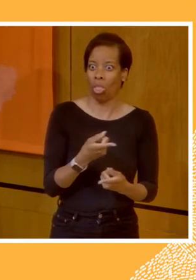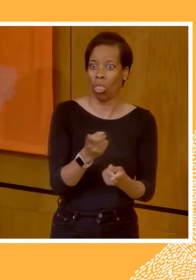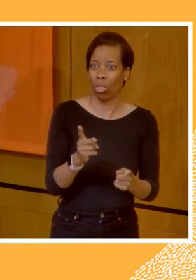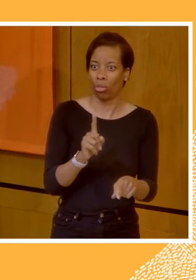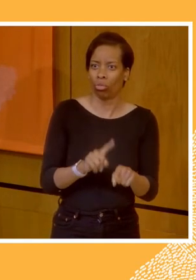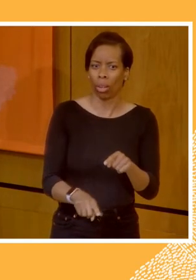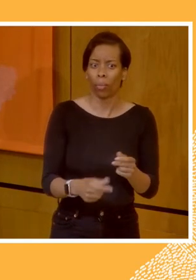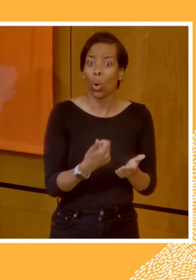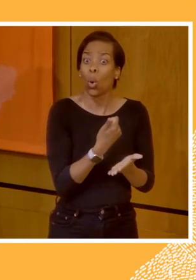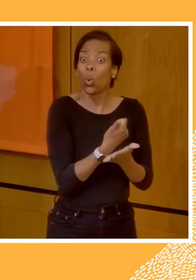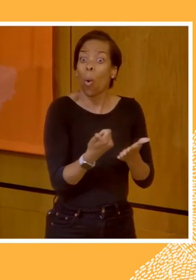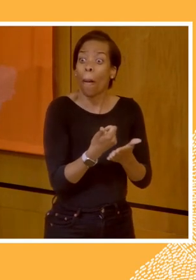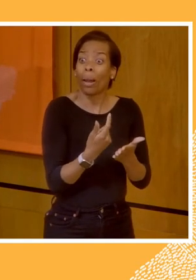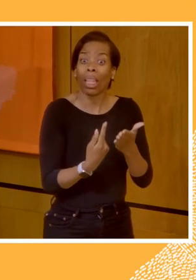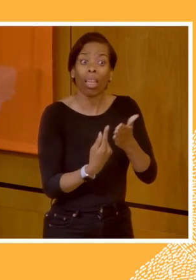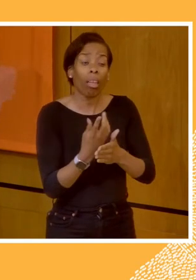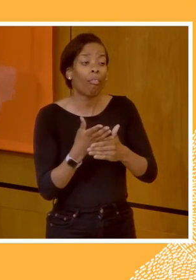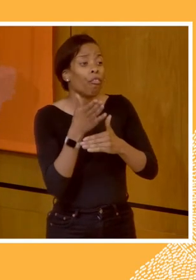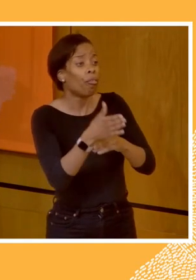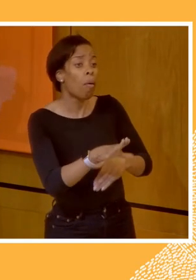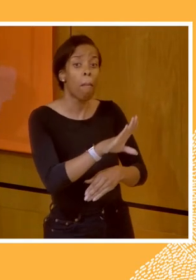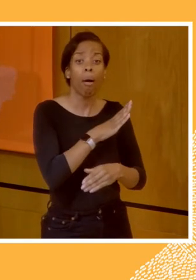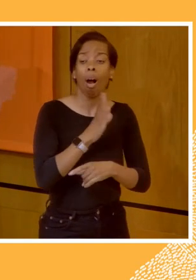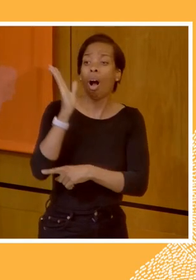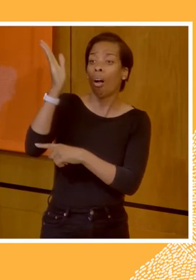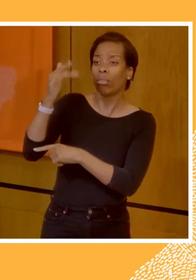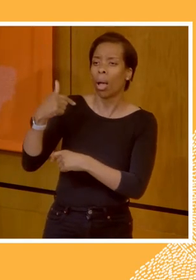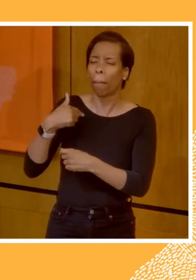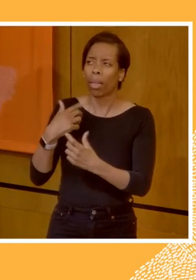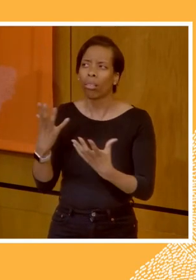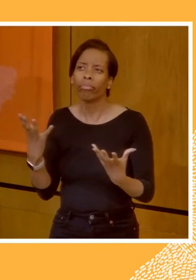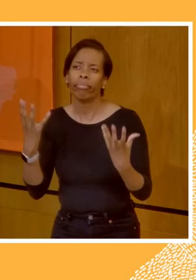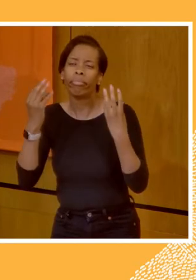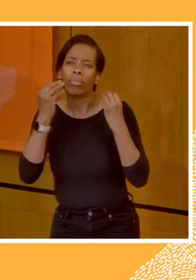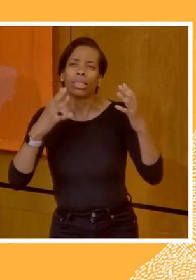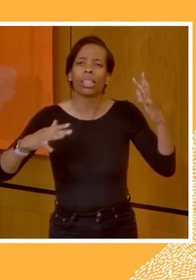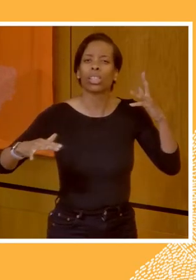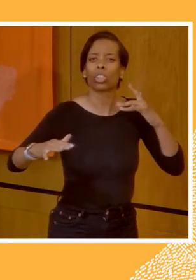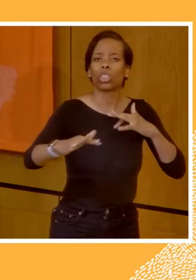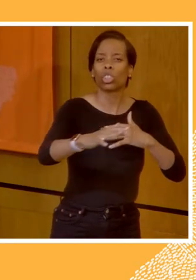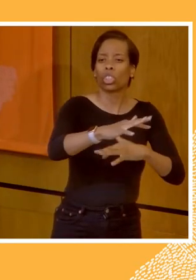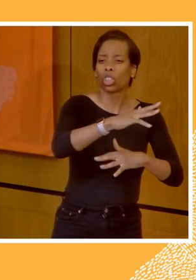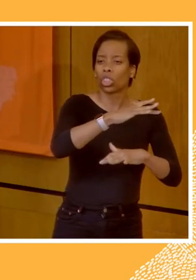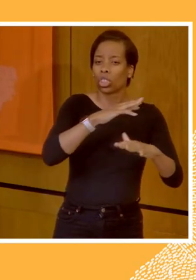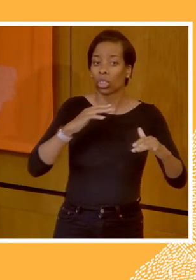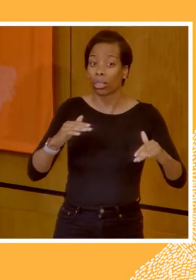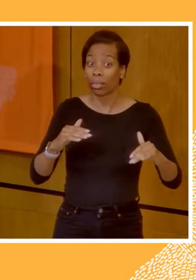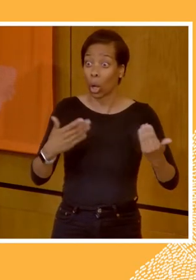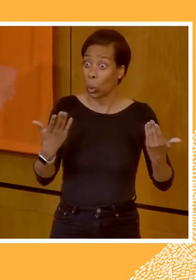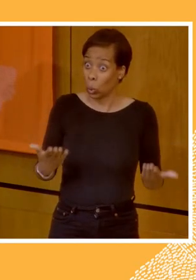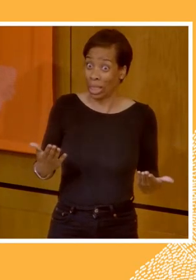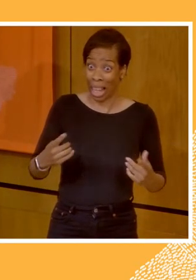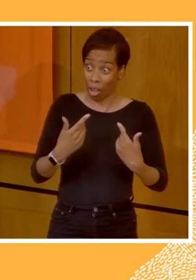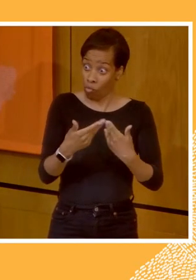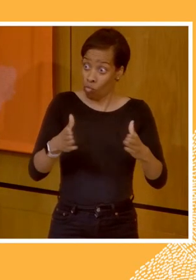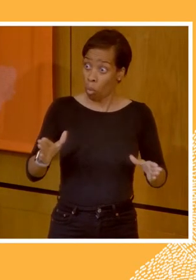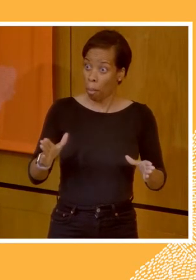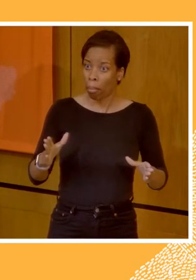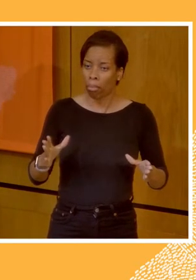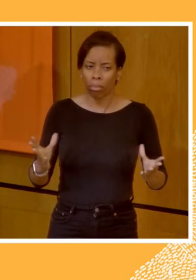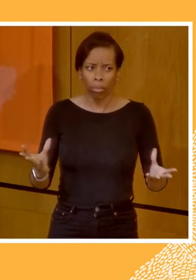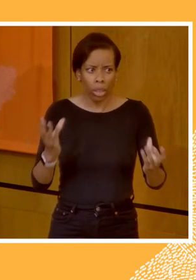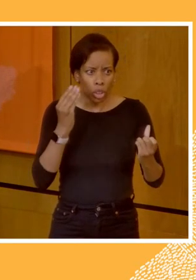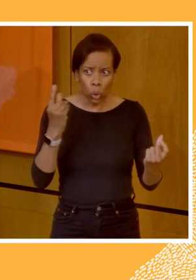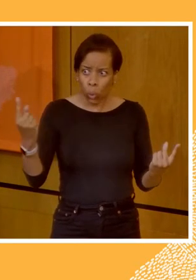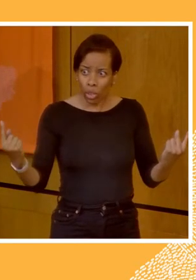which is what I would do if we were doing this in a park, we could instead just listen to each other and then the sounds of our own bodies. So we'll just take a couple of minutes